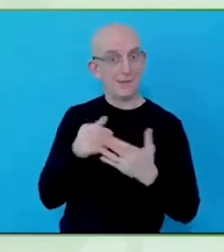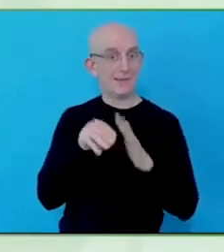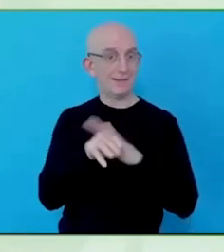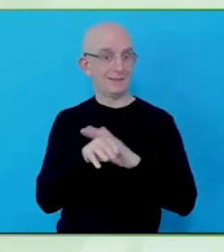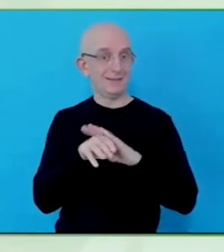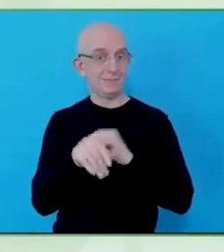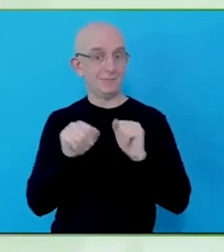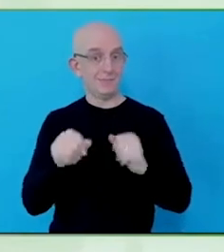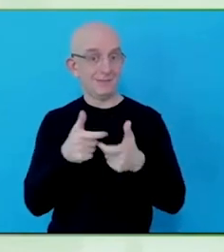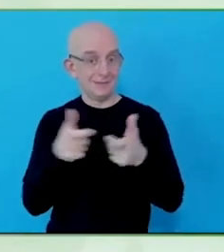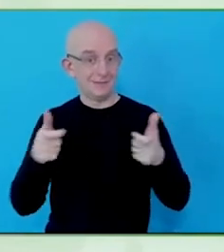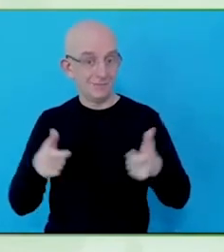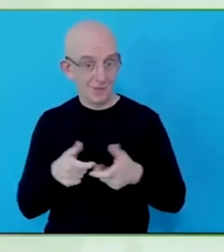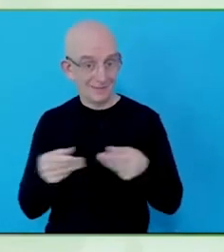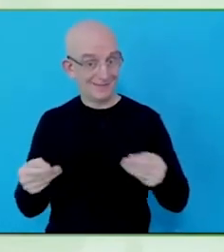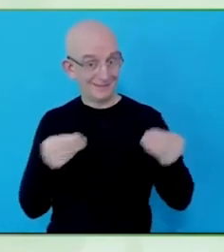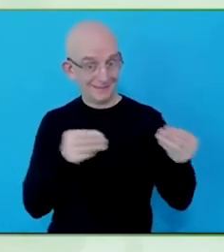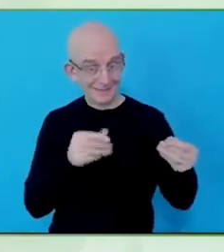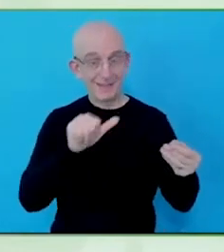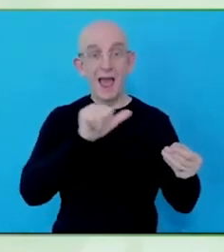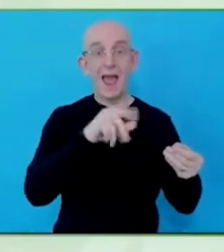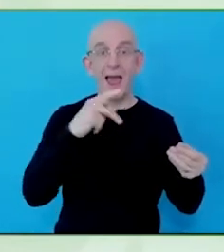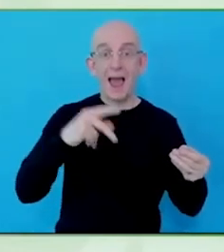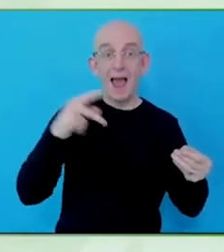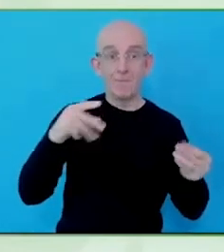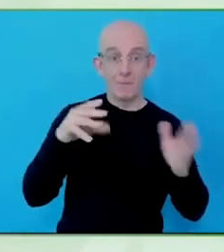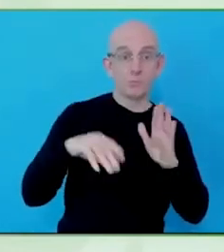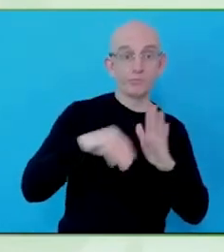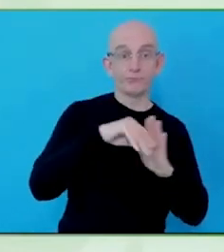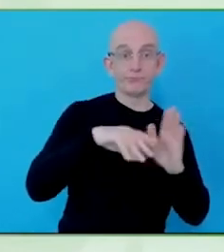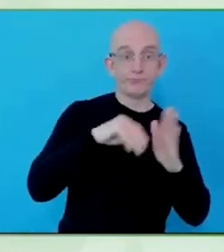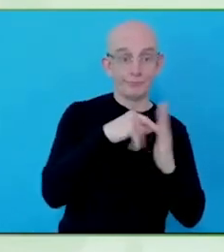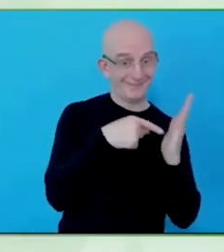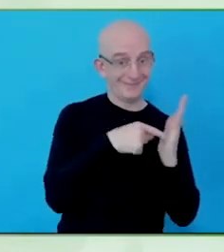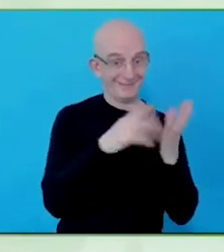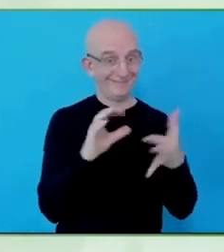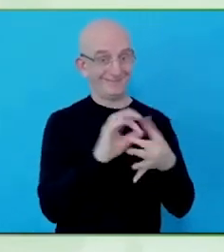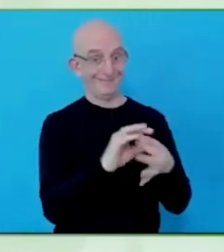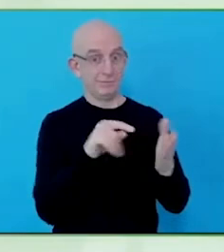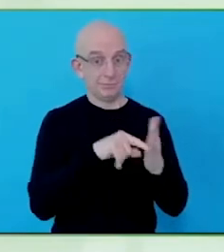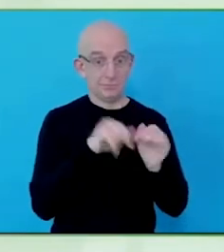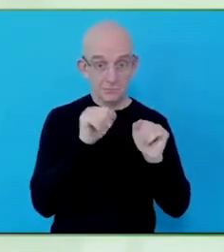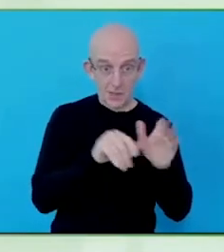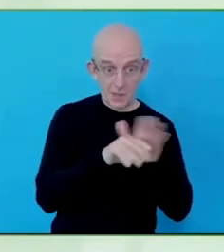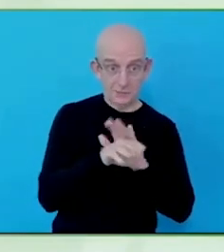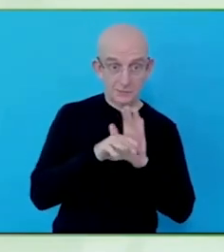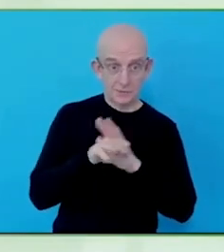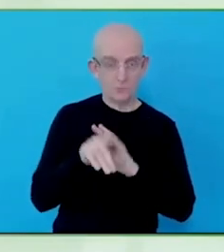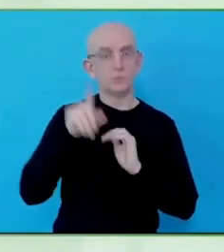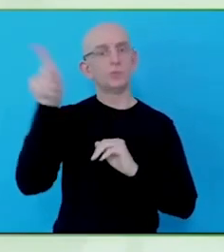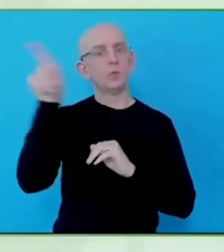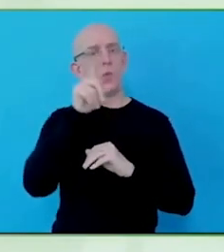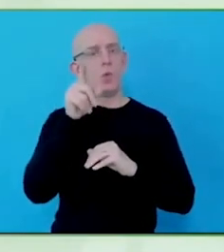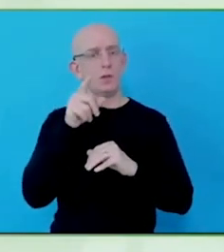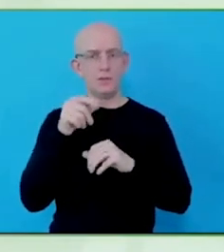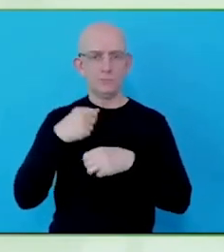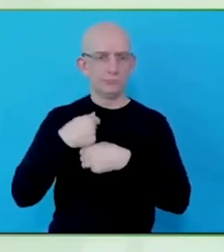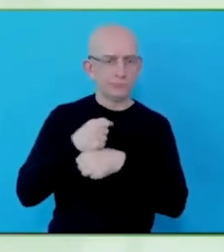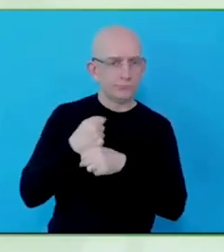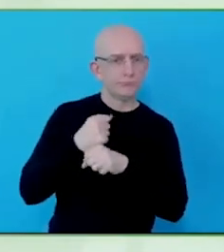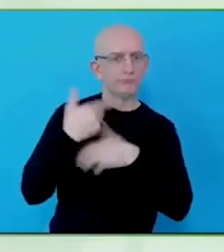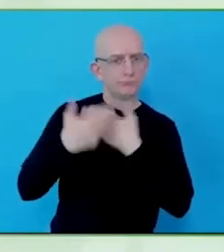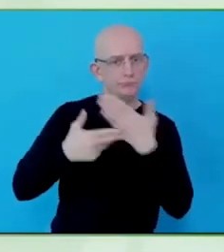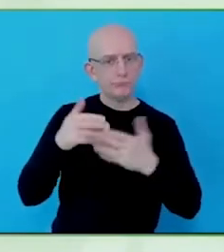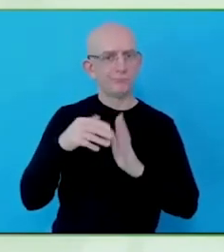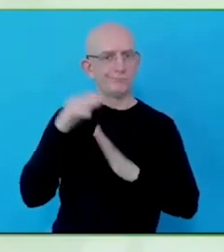not broken. So today, when you follow the web developer guidelines of the big platforms, you're already on the safe side. But